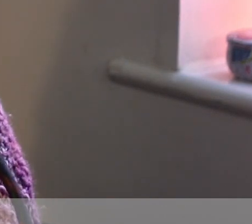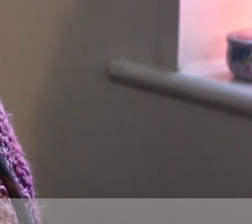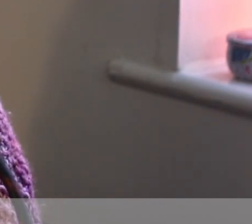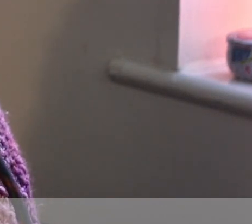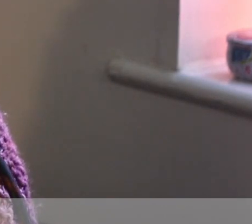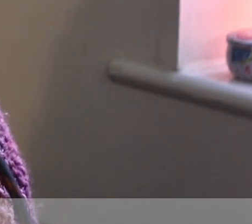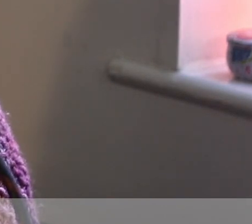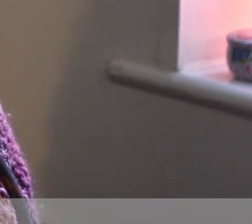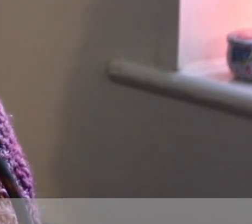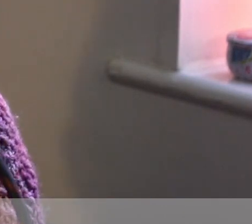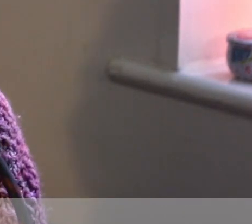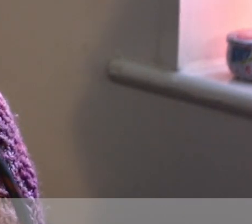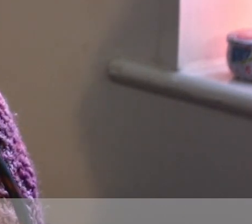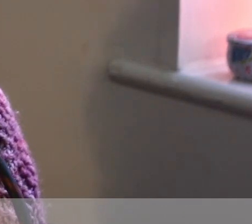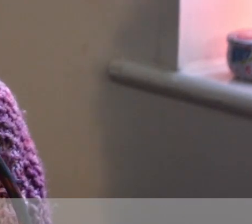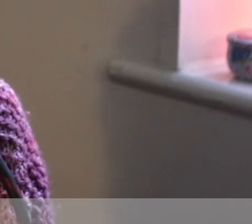go.